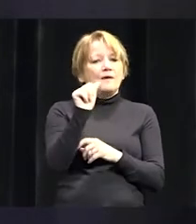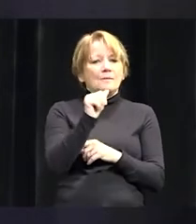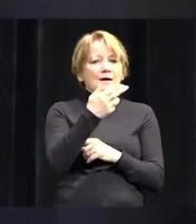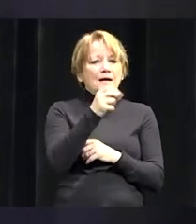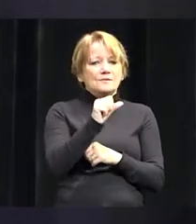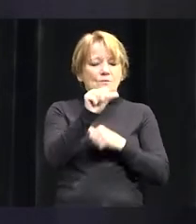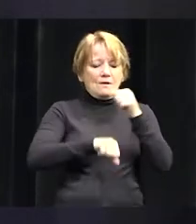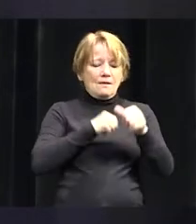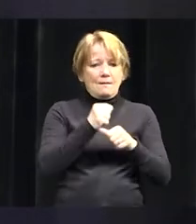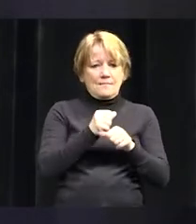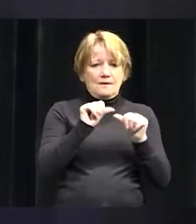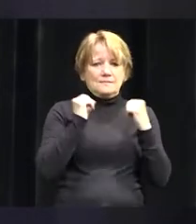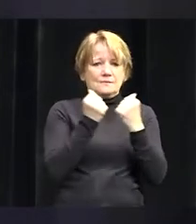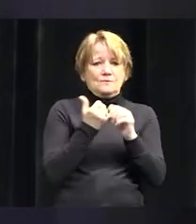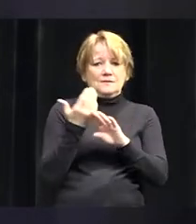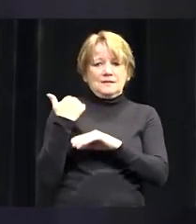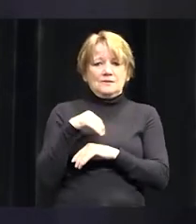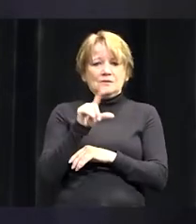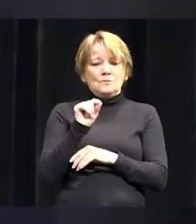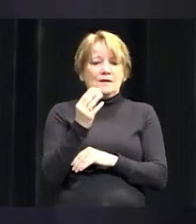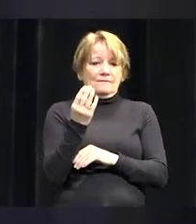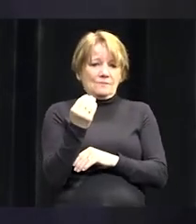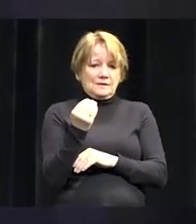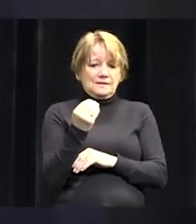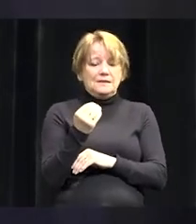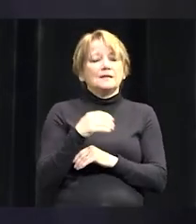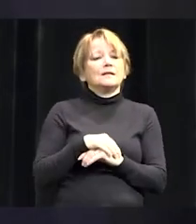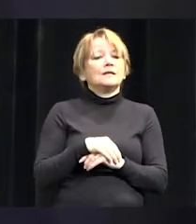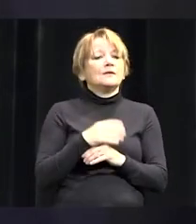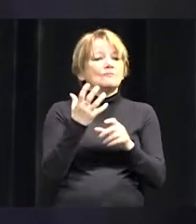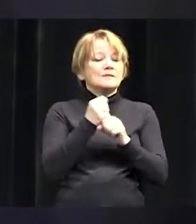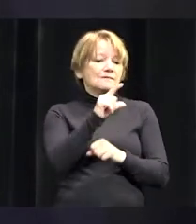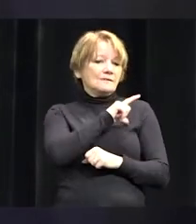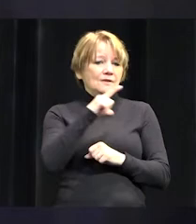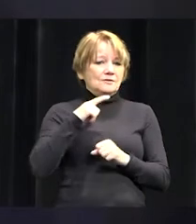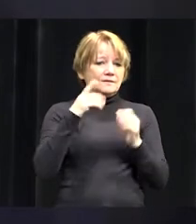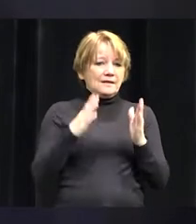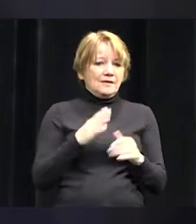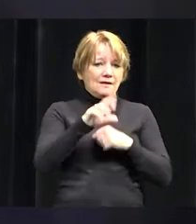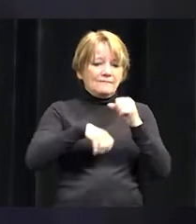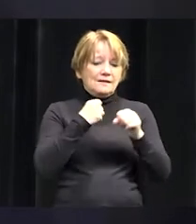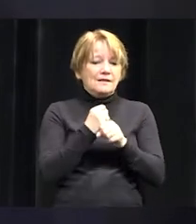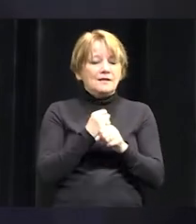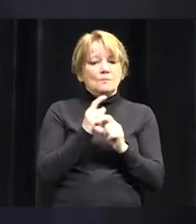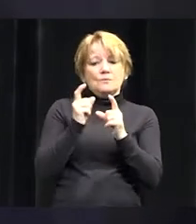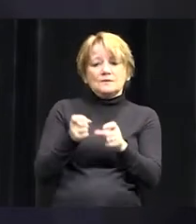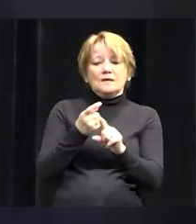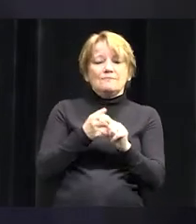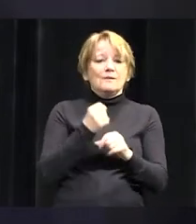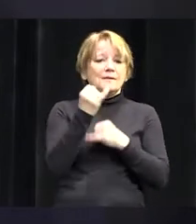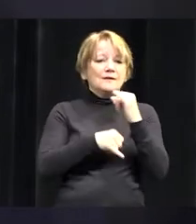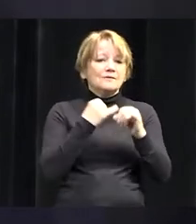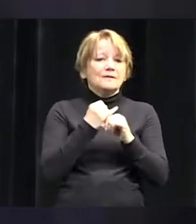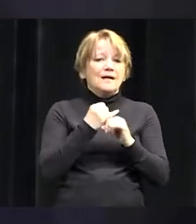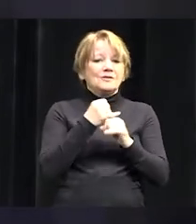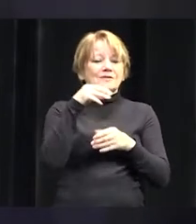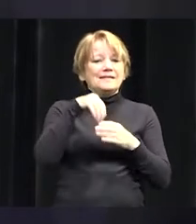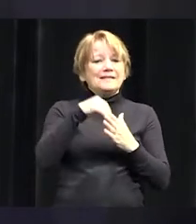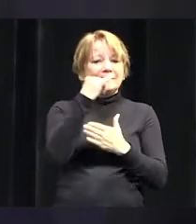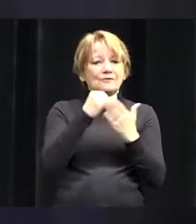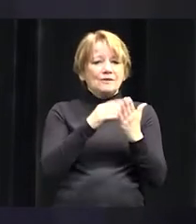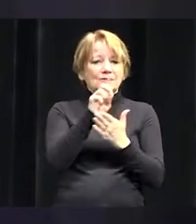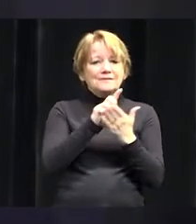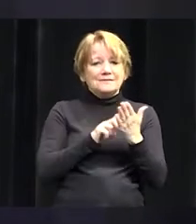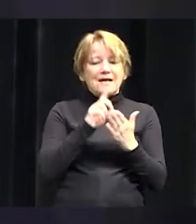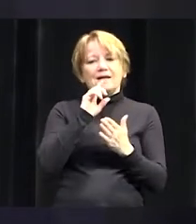association in 2014 the legislator of the year award presented by the international interior design